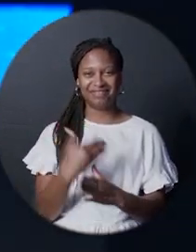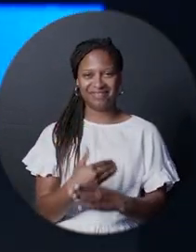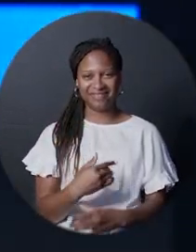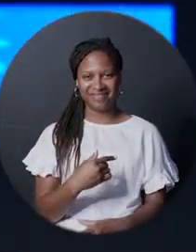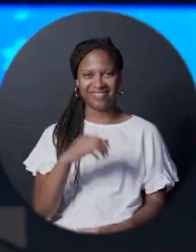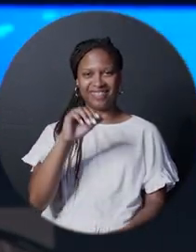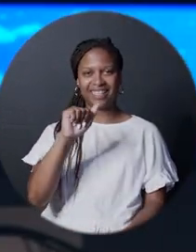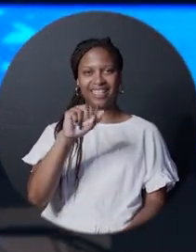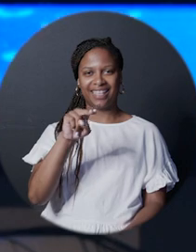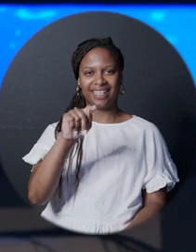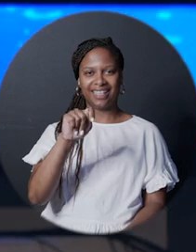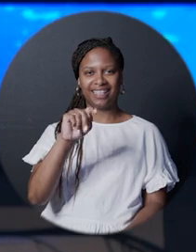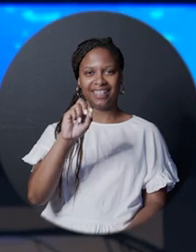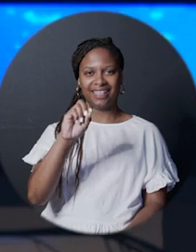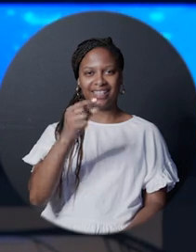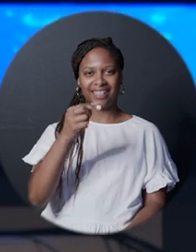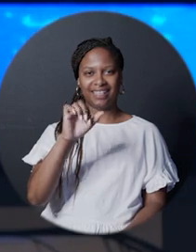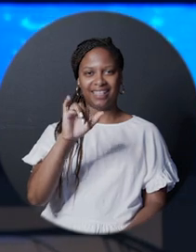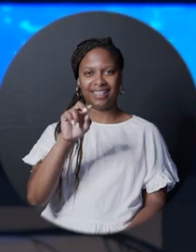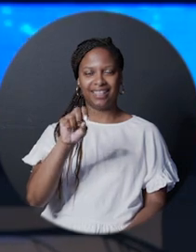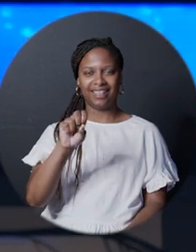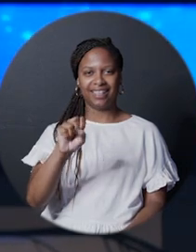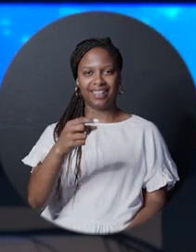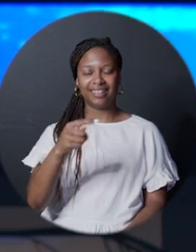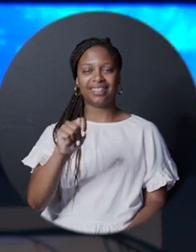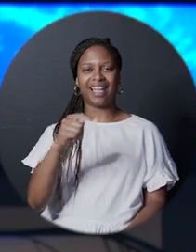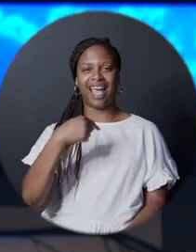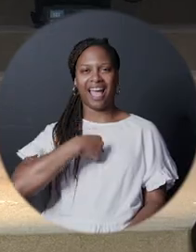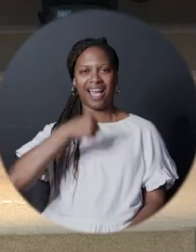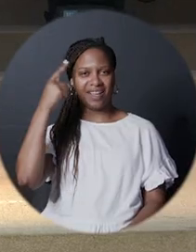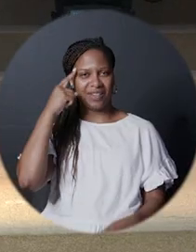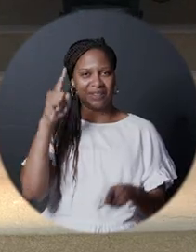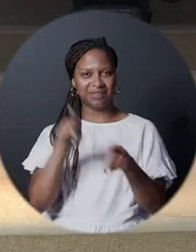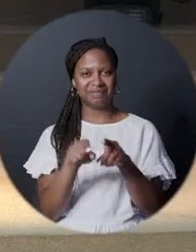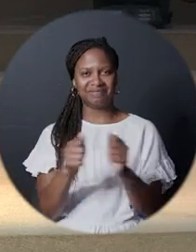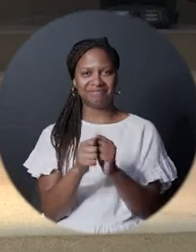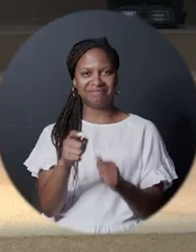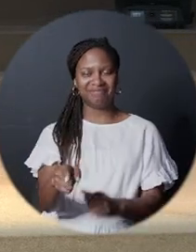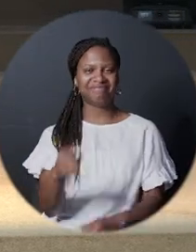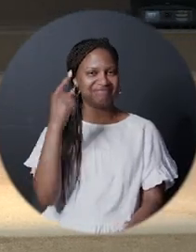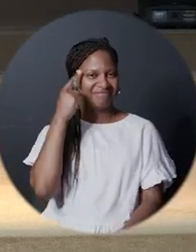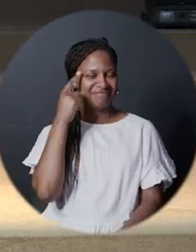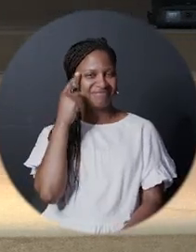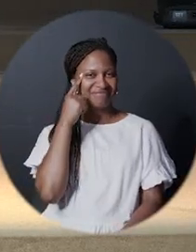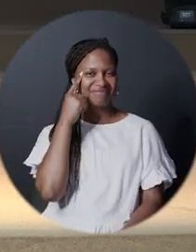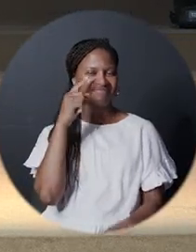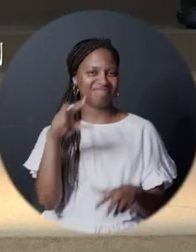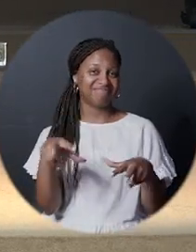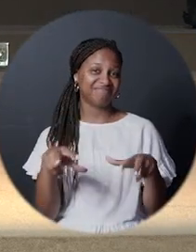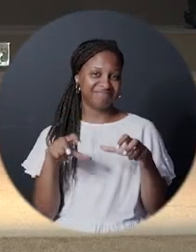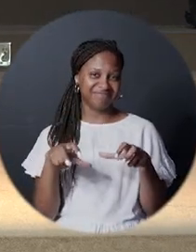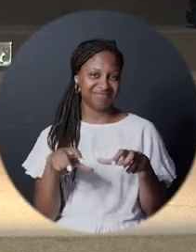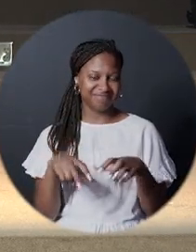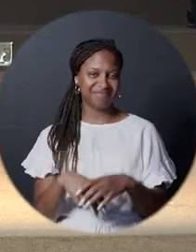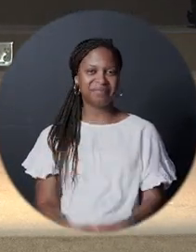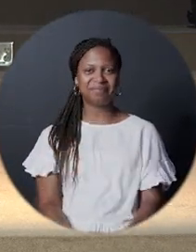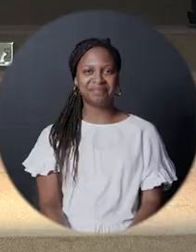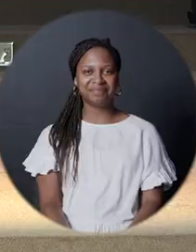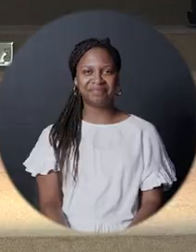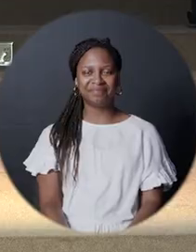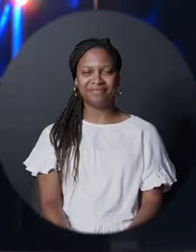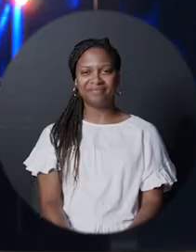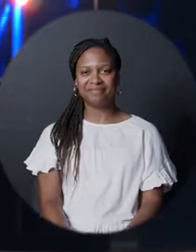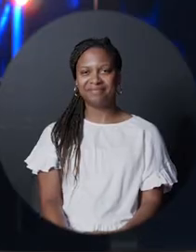You antagonizing me. No, I actually agree with you. I think that in certain instances, I have actually been